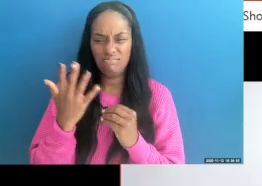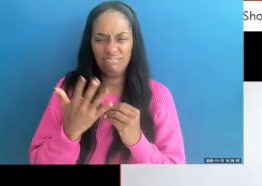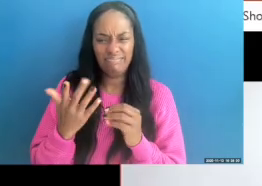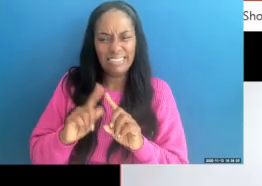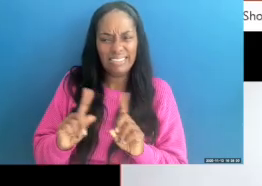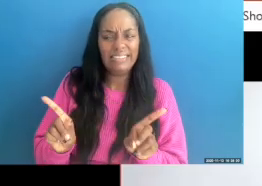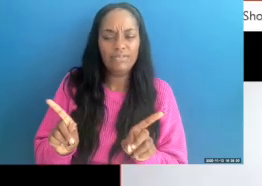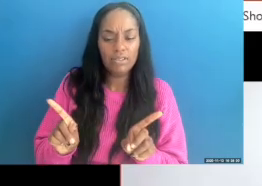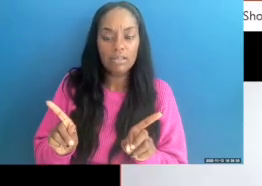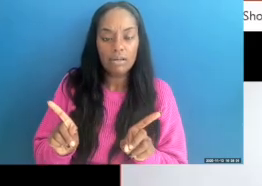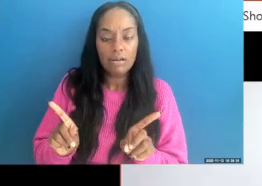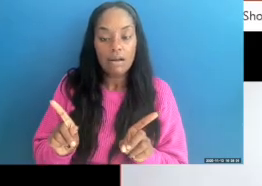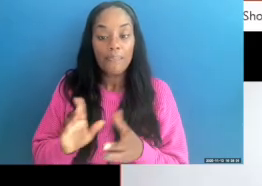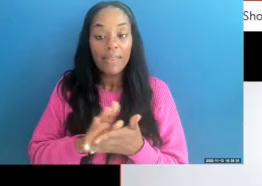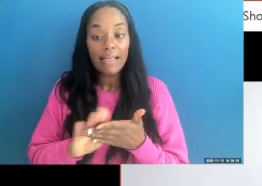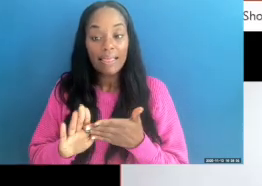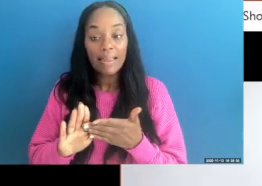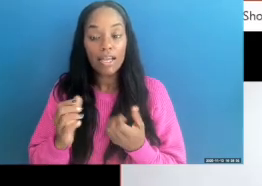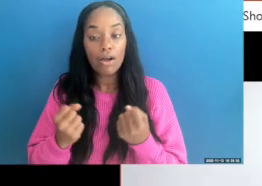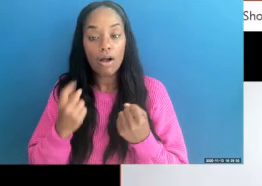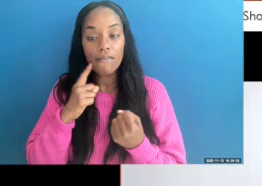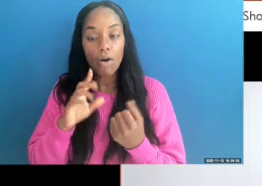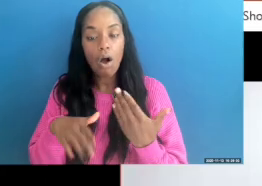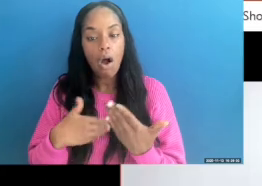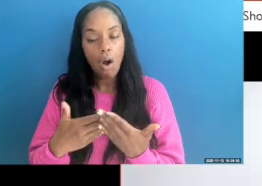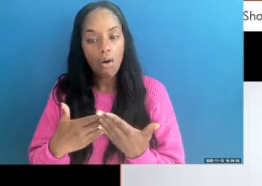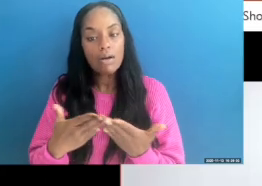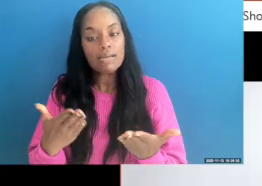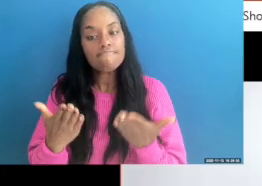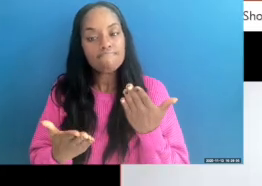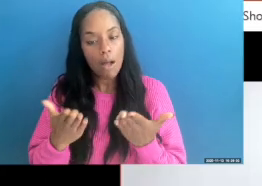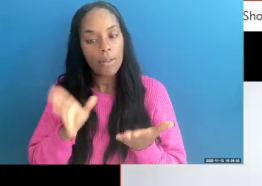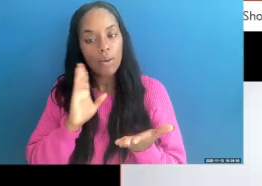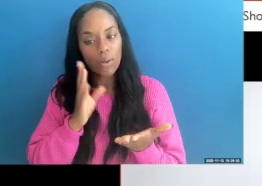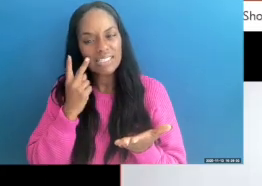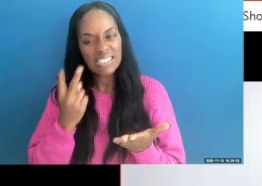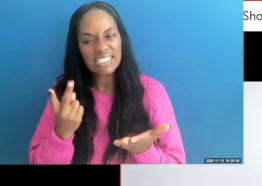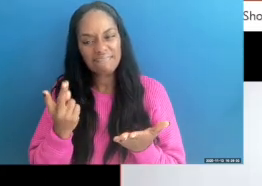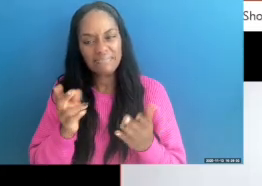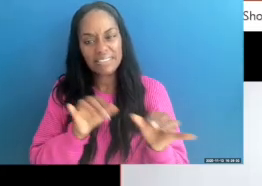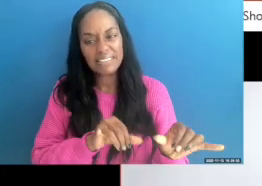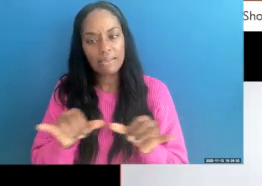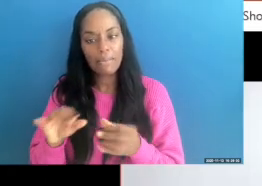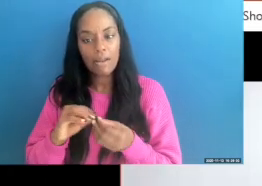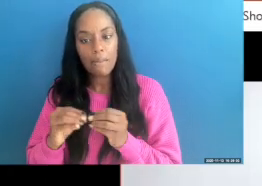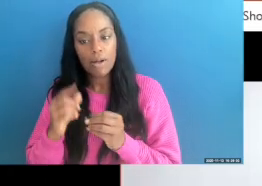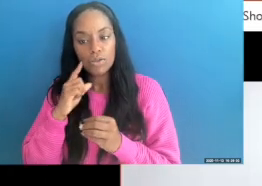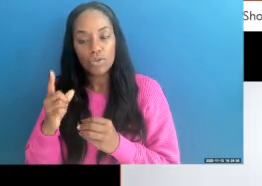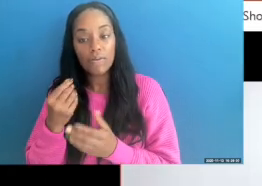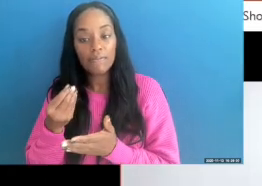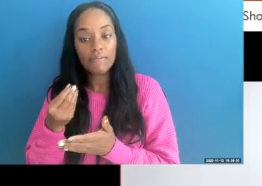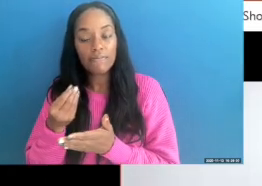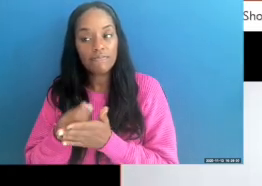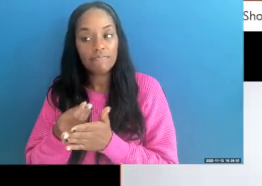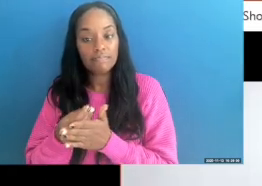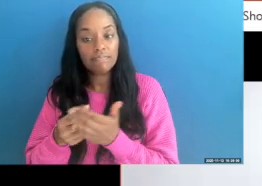why those numbers look so significantly different. We do think, again, on Clean Cars for All, it is more likely that we see somewhere